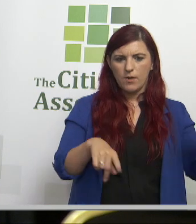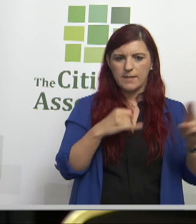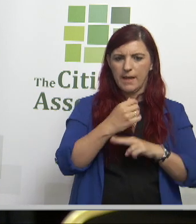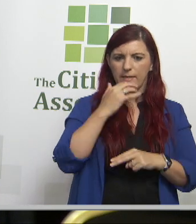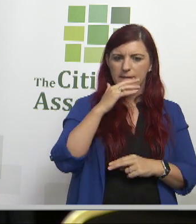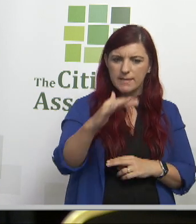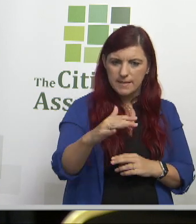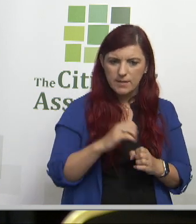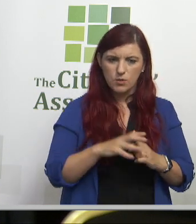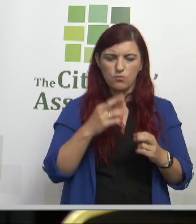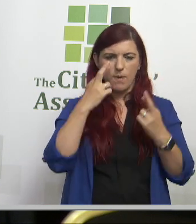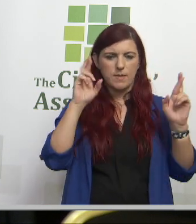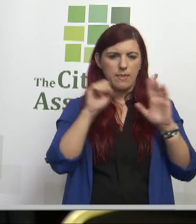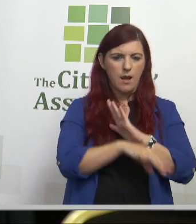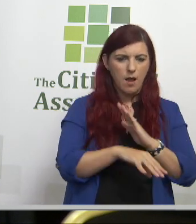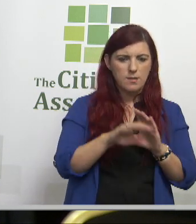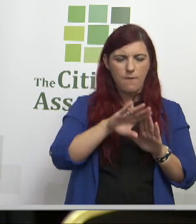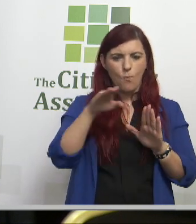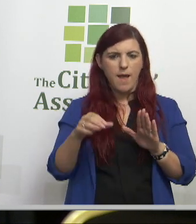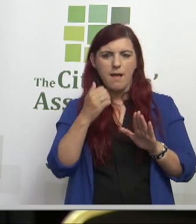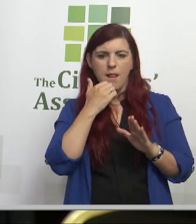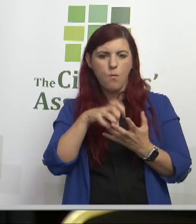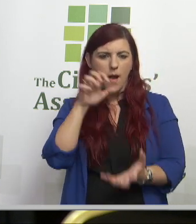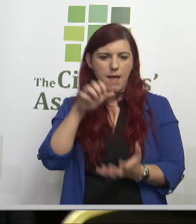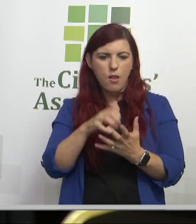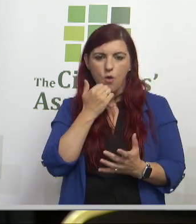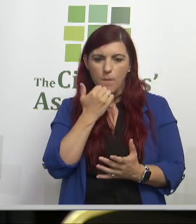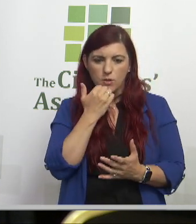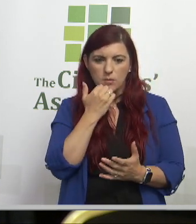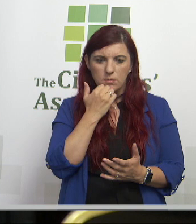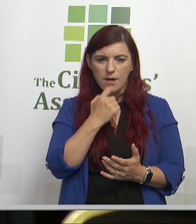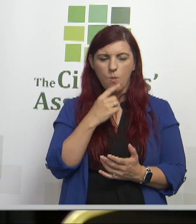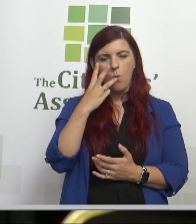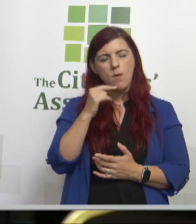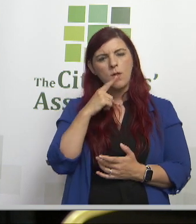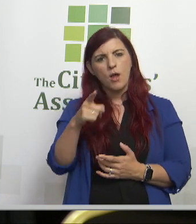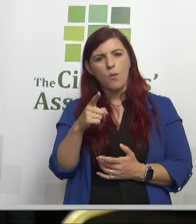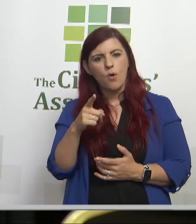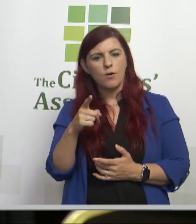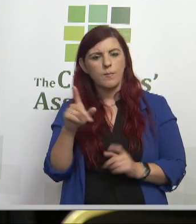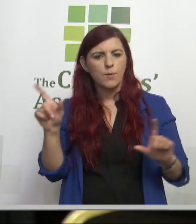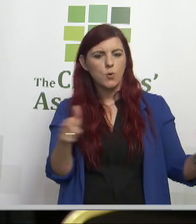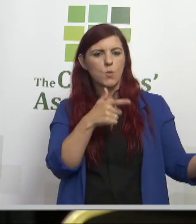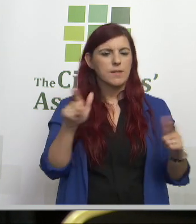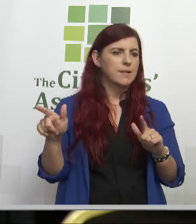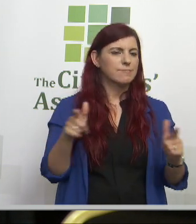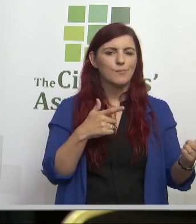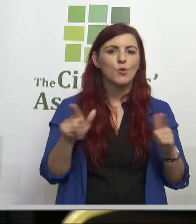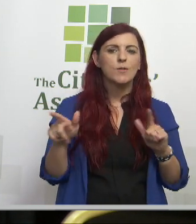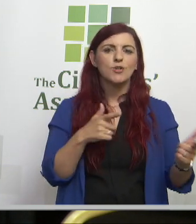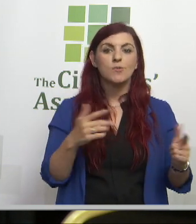to represent the loss of whale numbers. Now, once composers were celebrating the abundance of